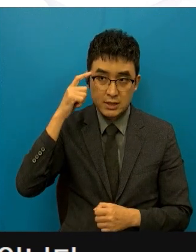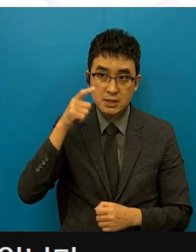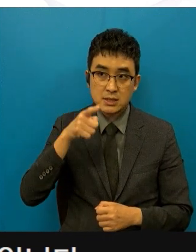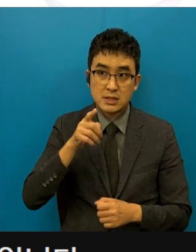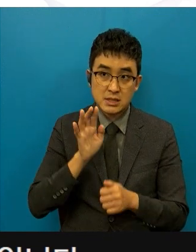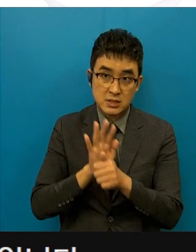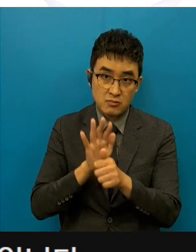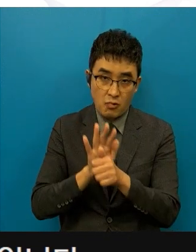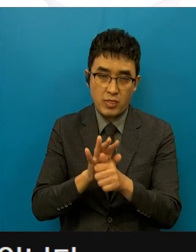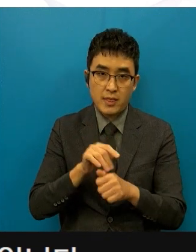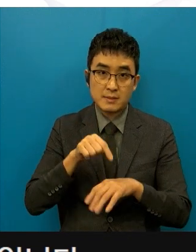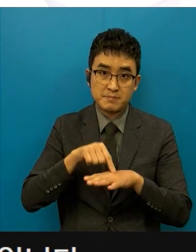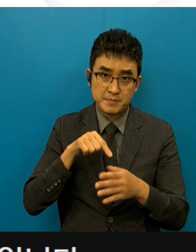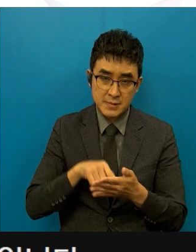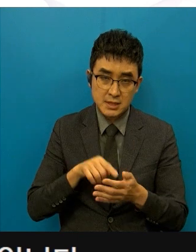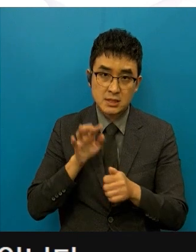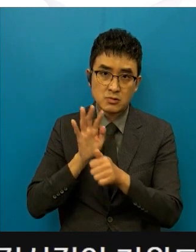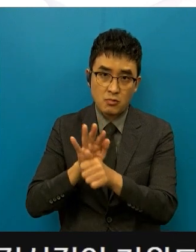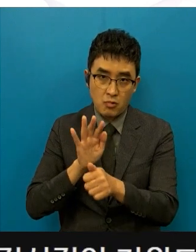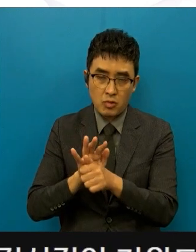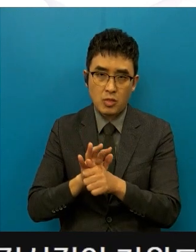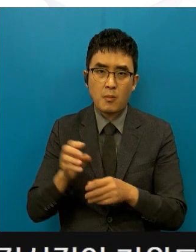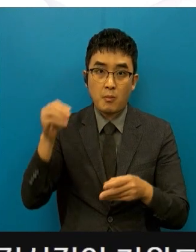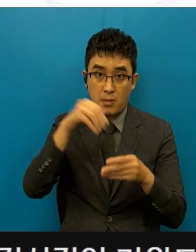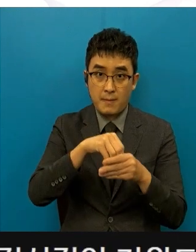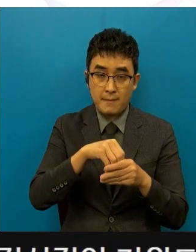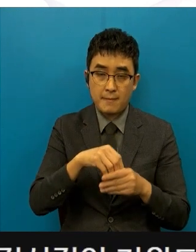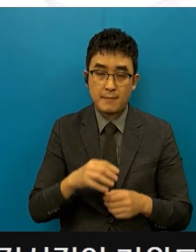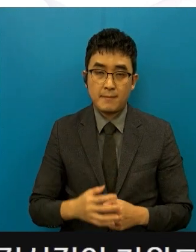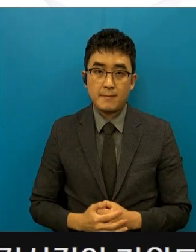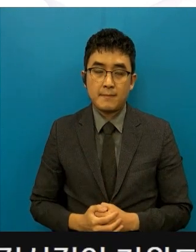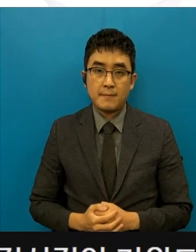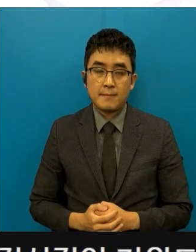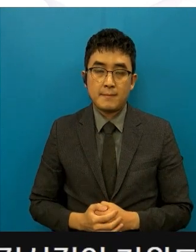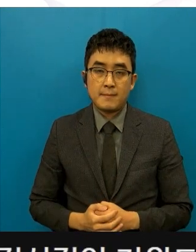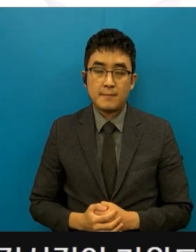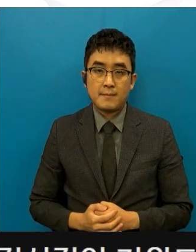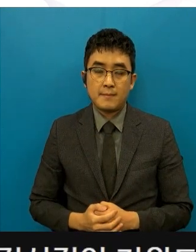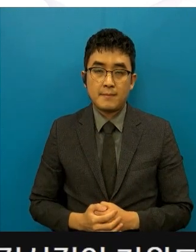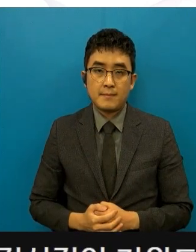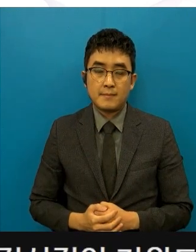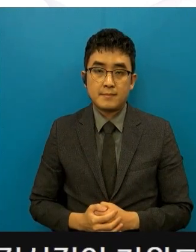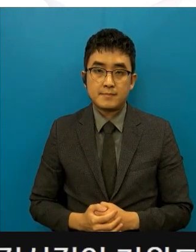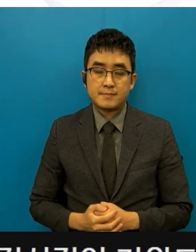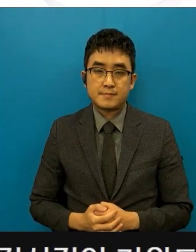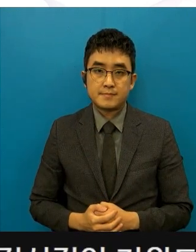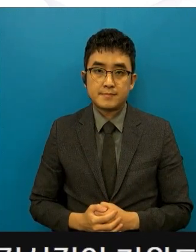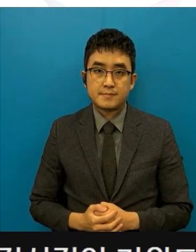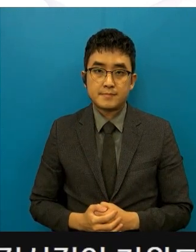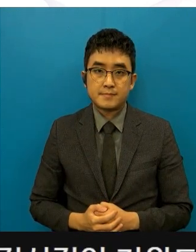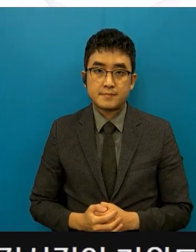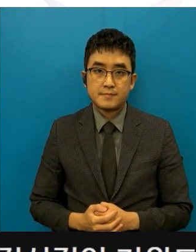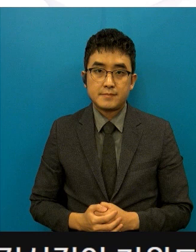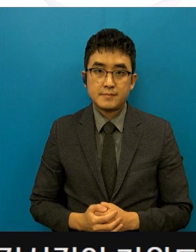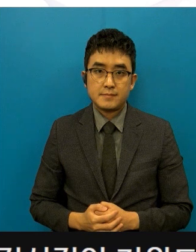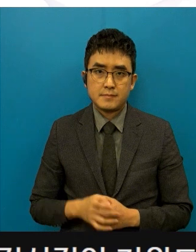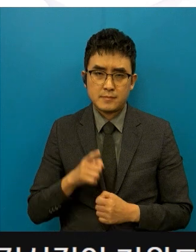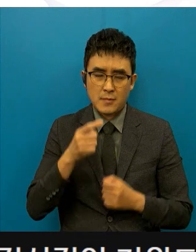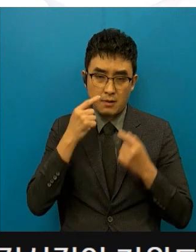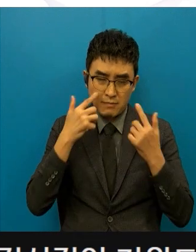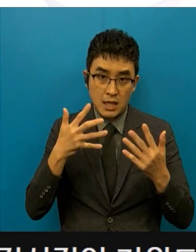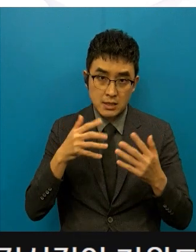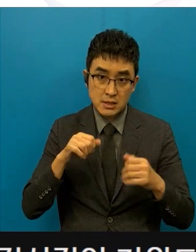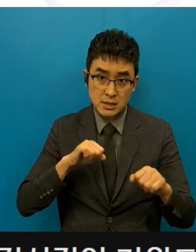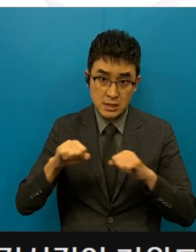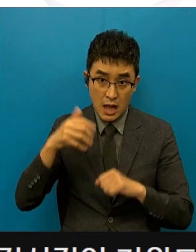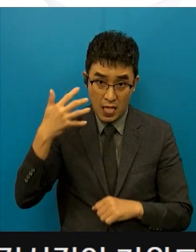be considered premature to pursue the legalization of assisted suicide when the full